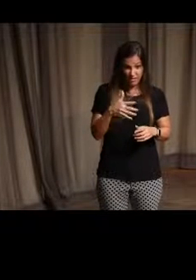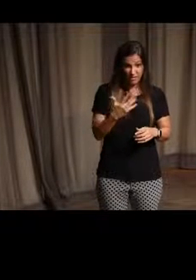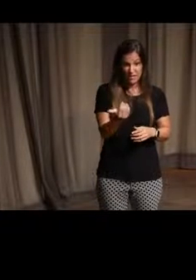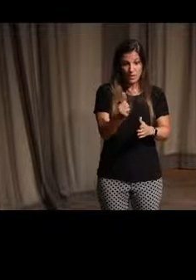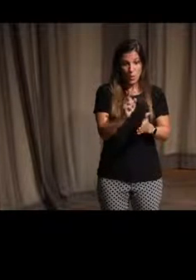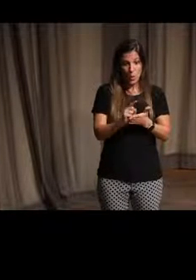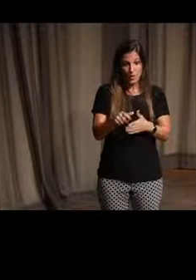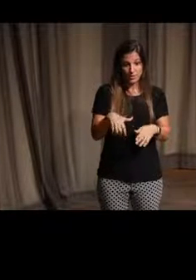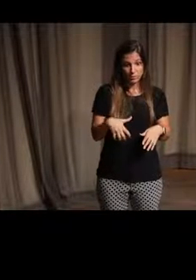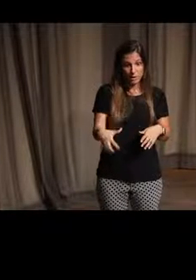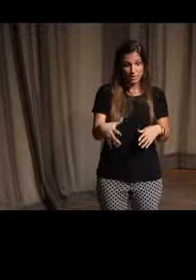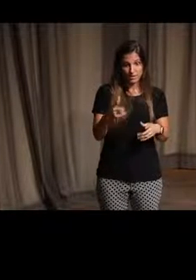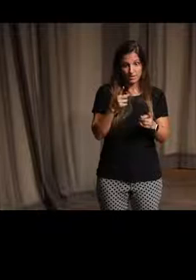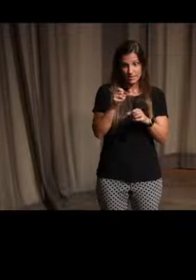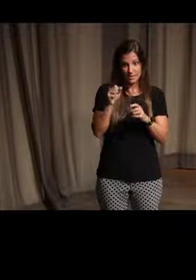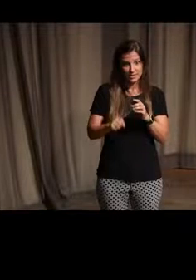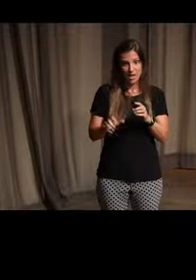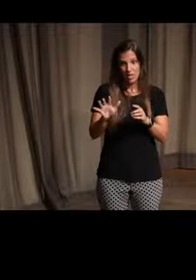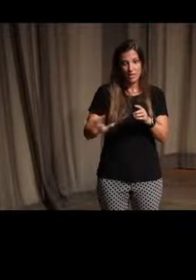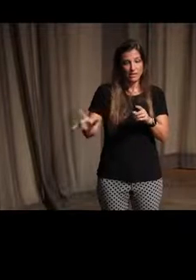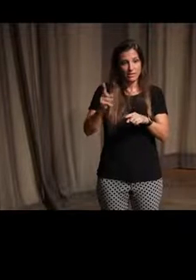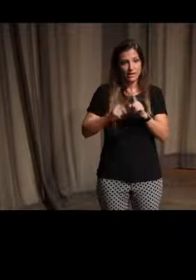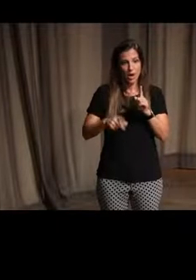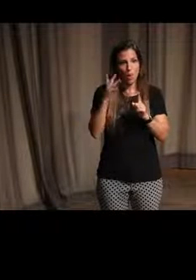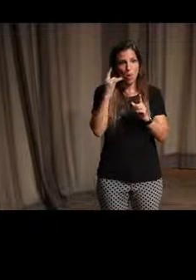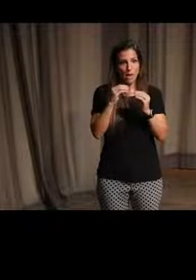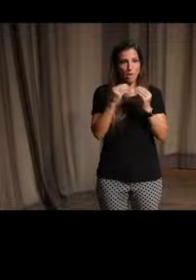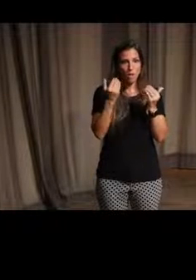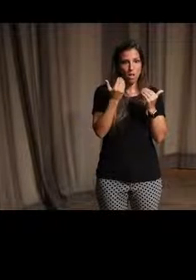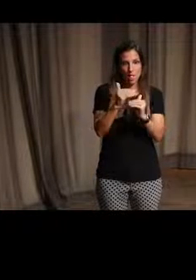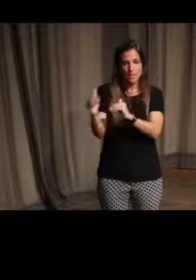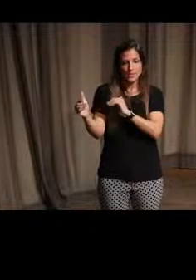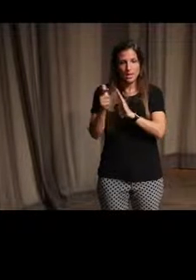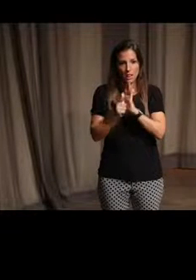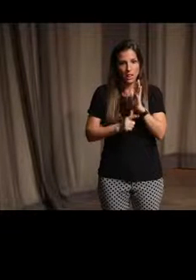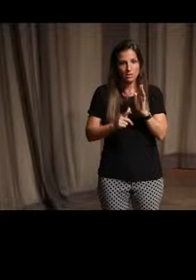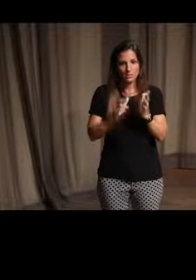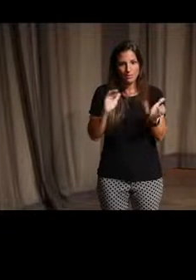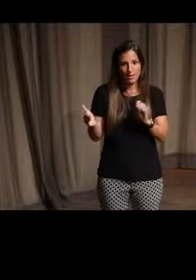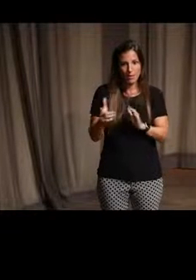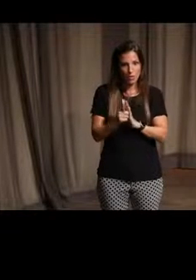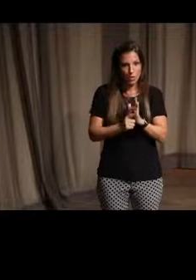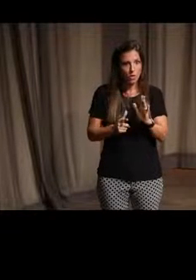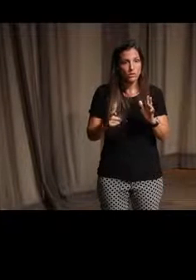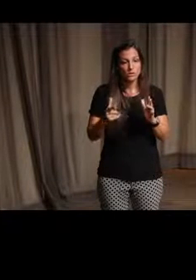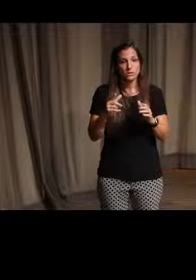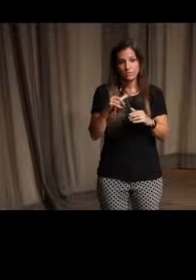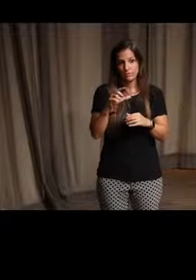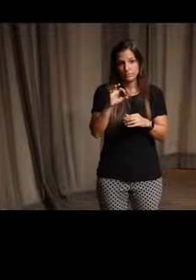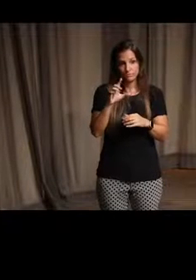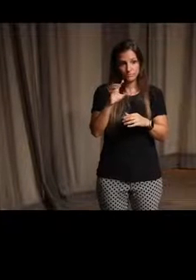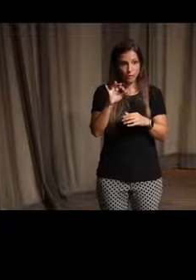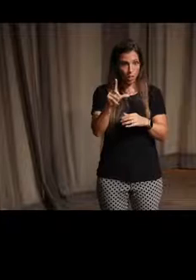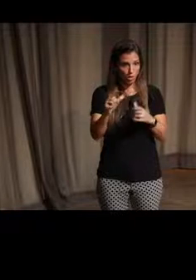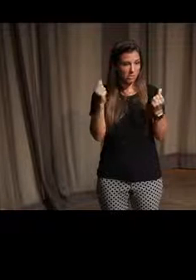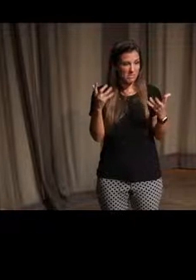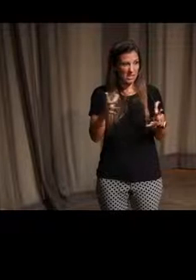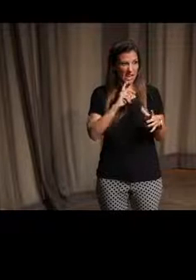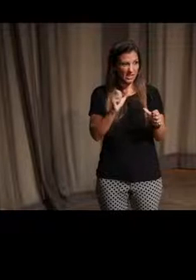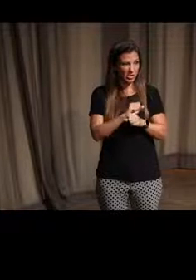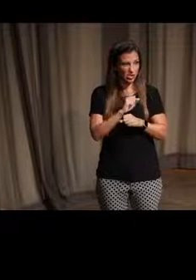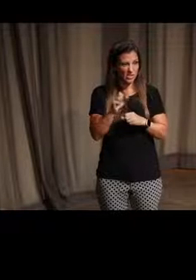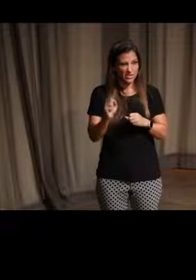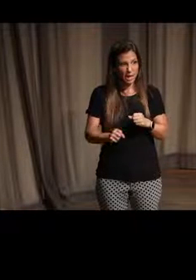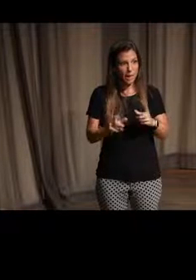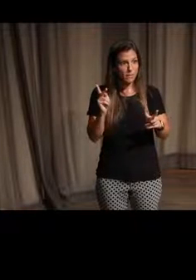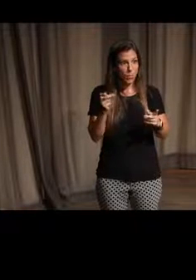pregnancy to anywhere in the South, because there they have more restrictive laws actually than Florida. Right now in Florida, actually a lot of, I mean, in the South,